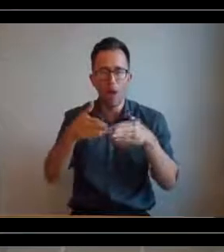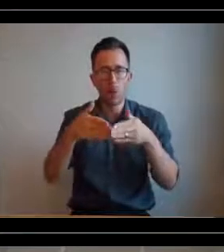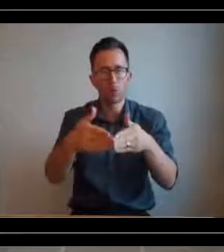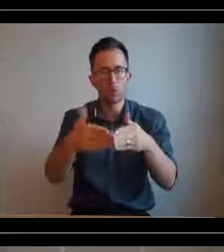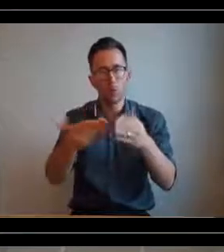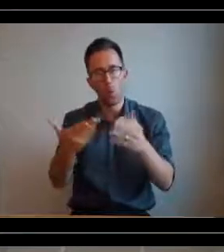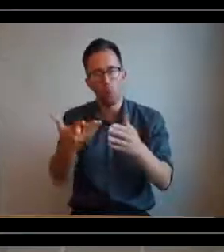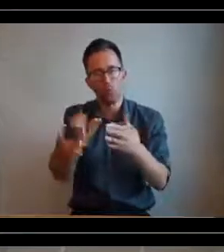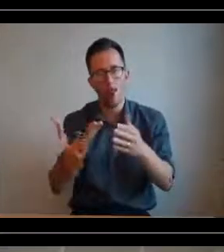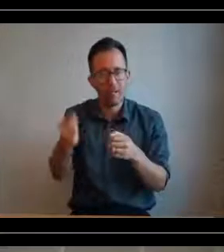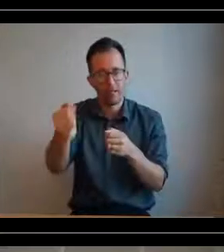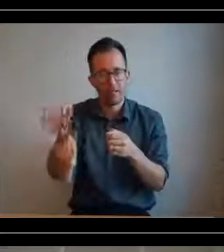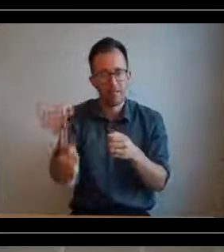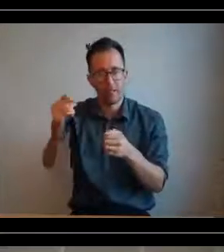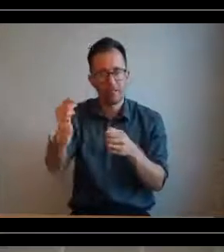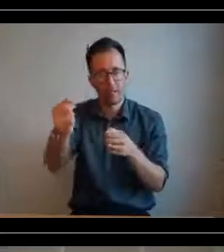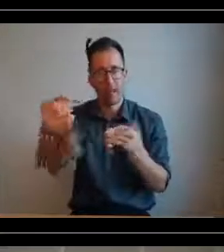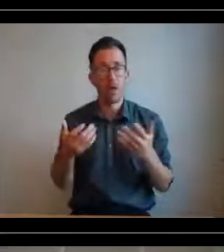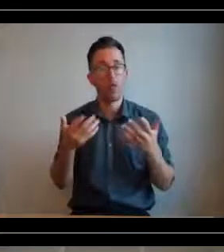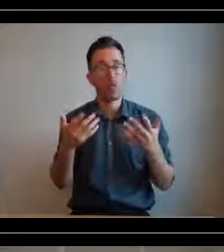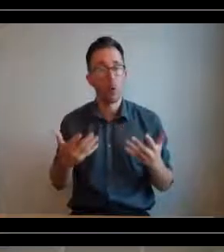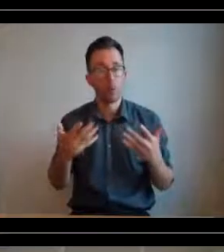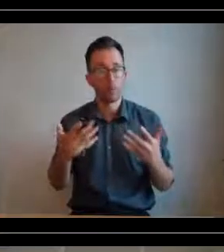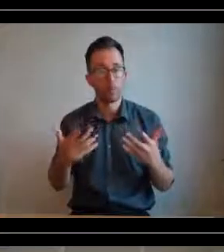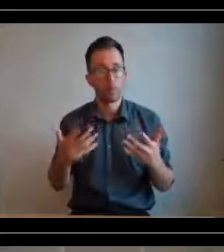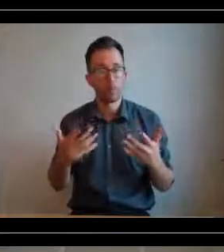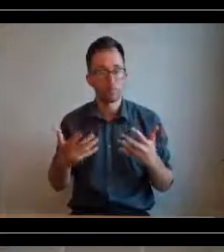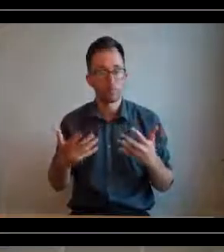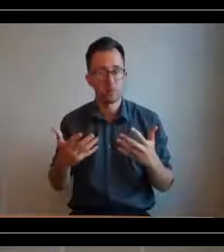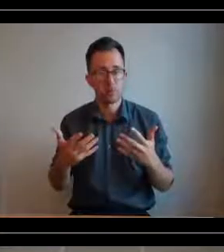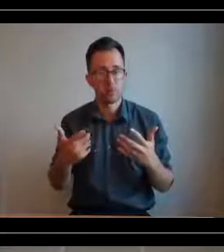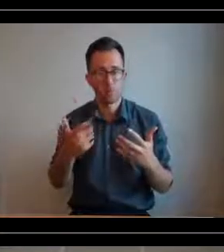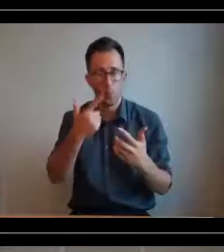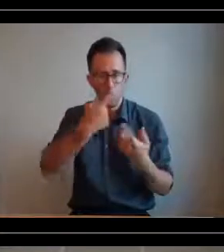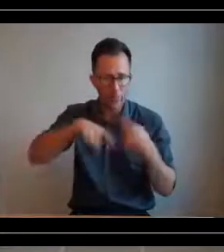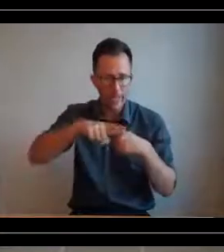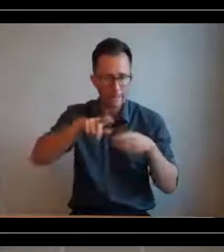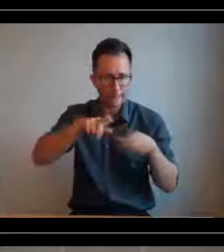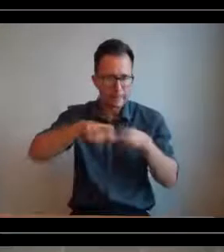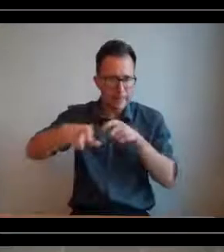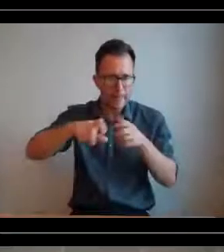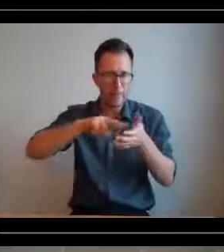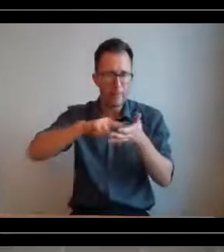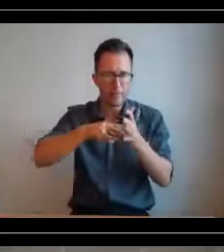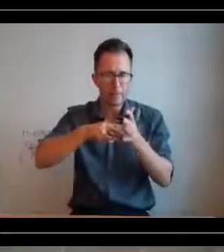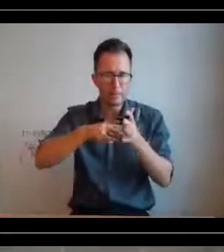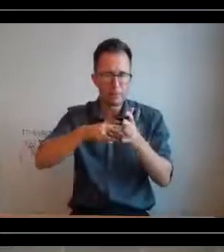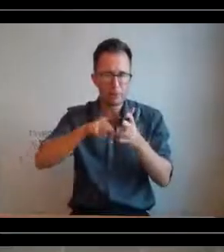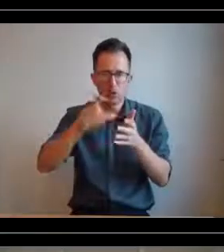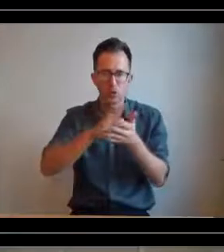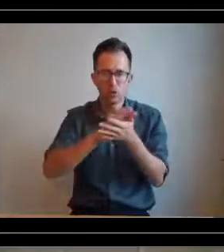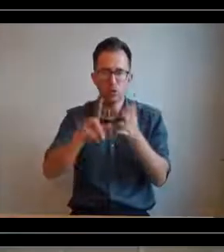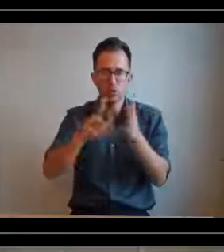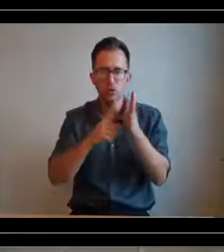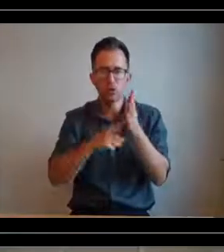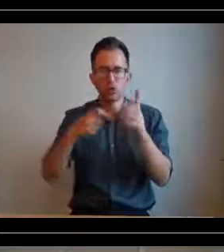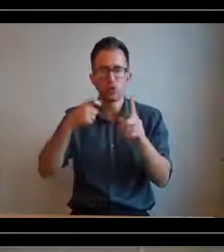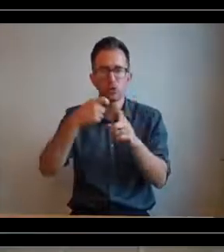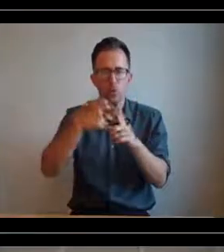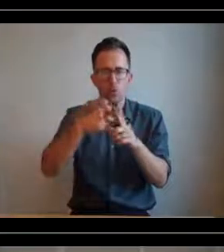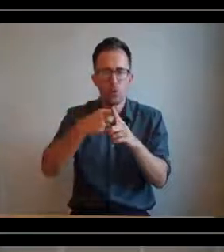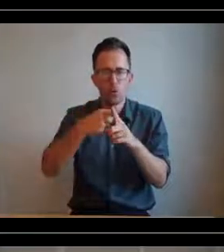We're exploring the opportunity to stockpile excavated clean chalk from our construction work east and west of